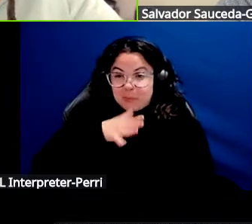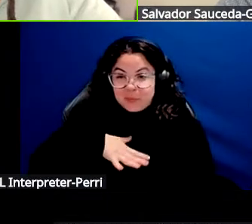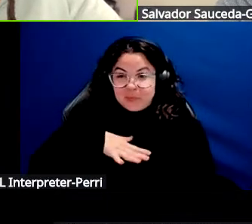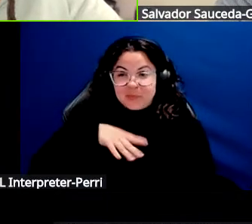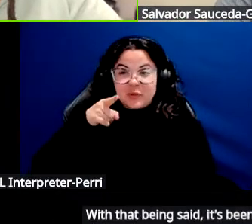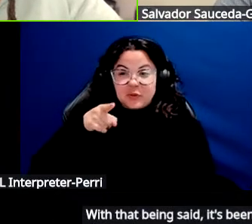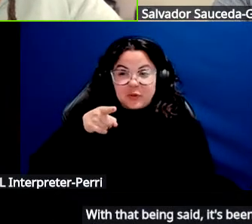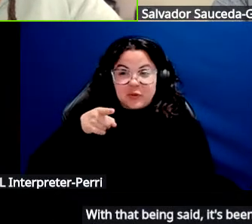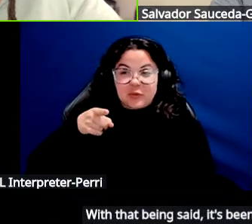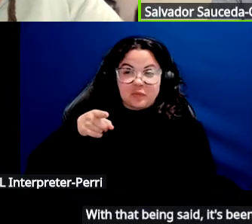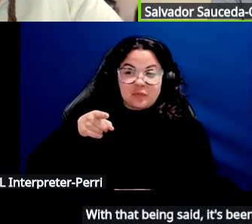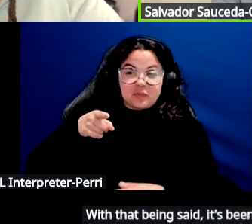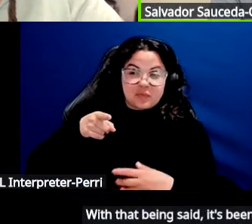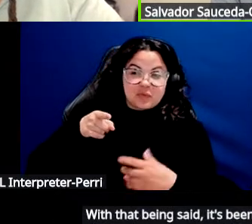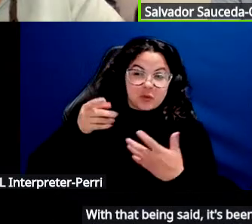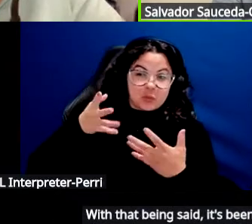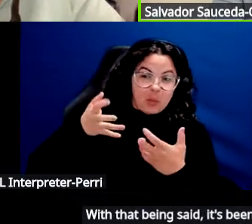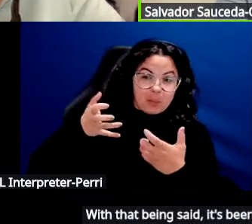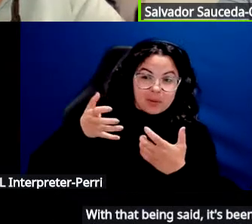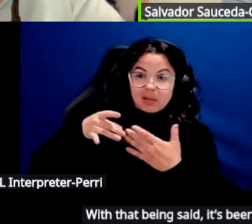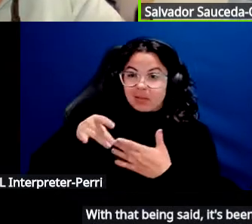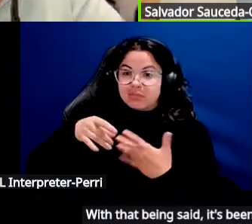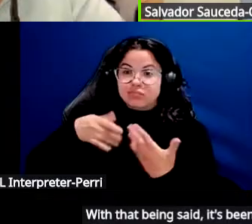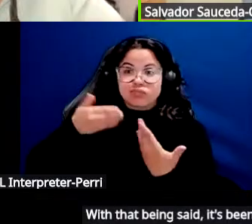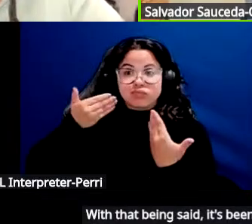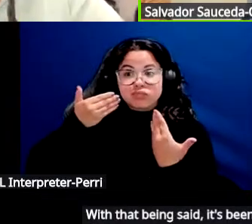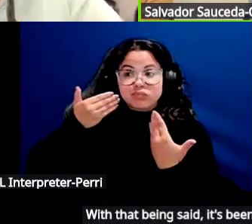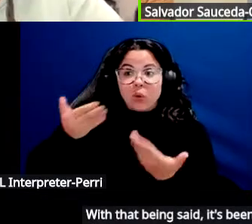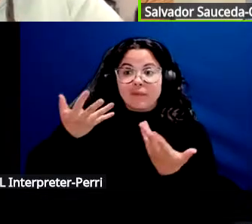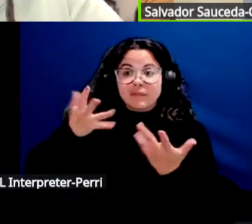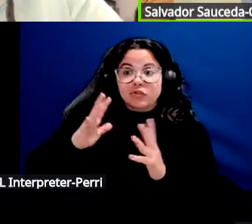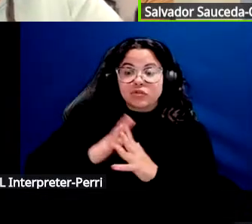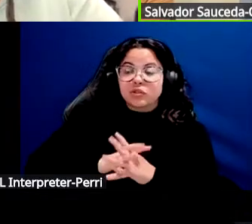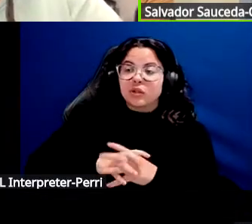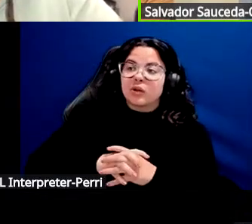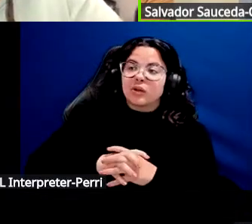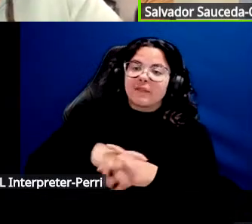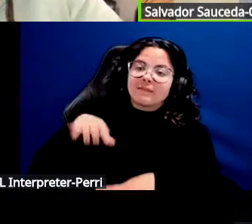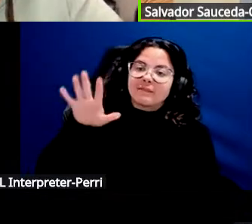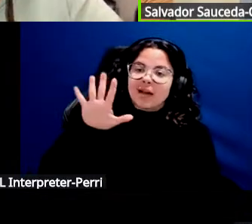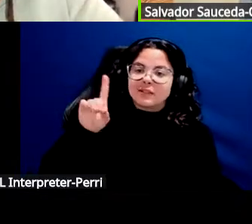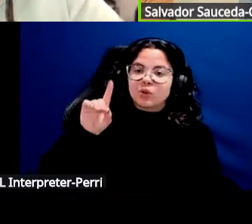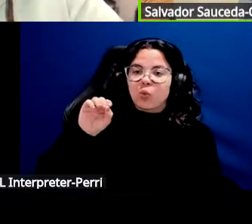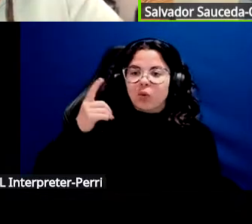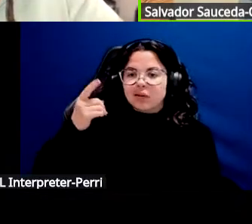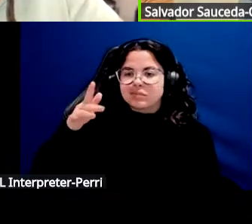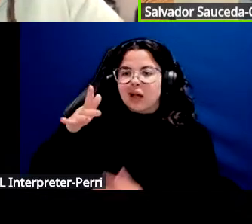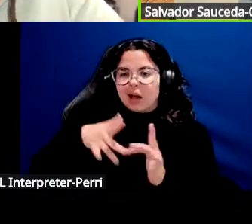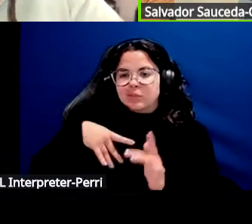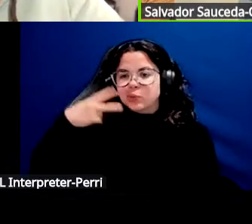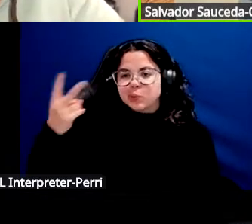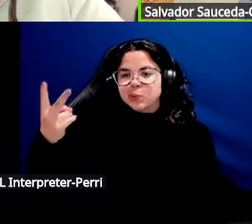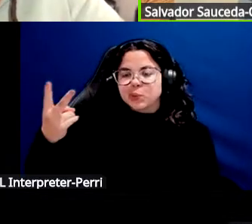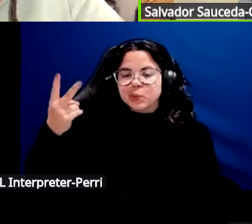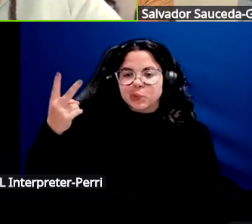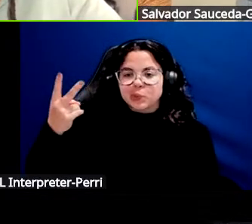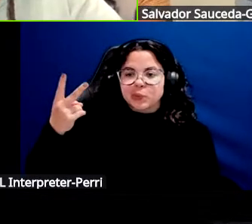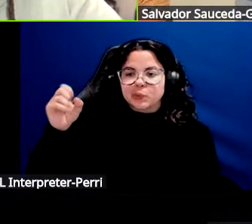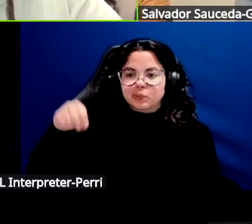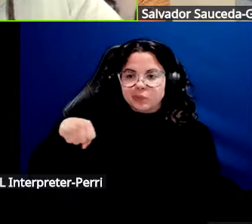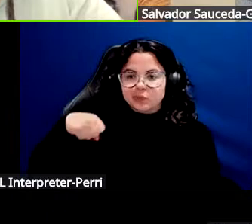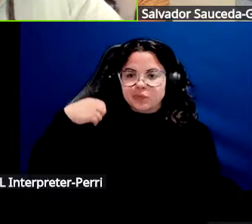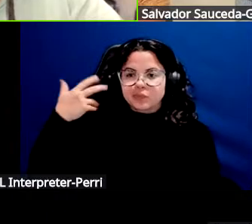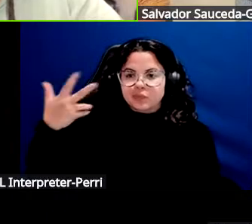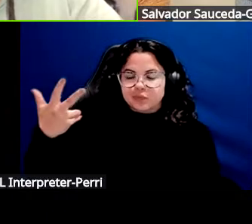make the vote or you want me to finish it? Go ahead and finish. Okay, 5D01 is absent, 5D02,